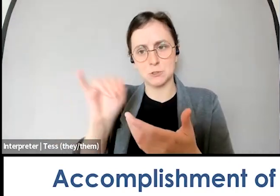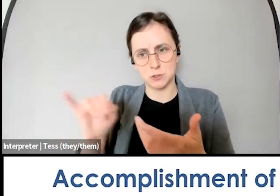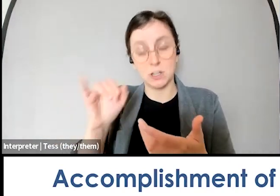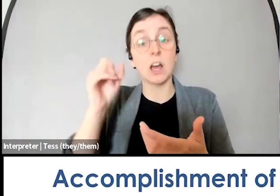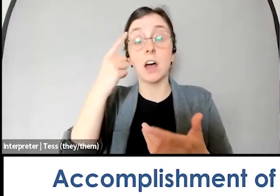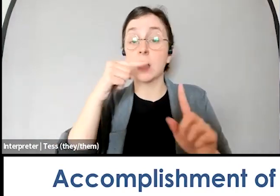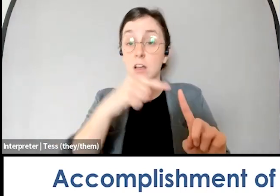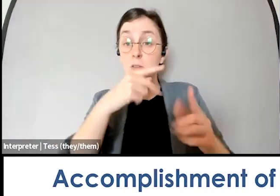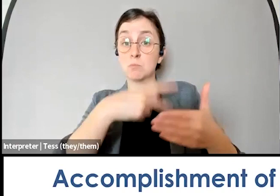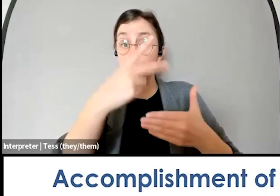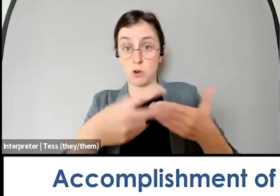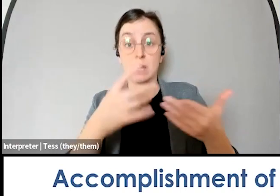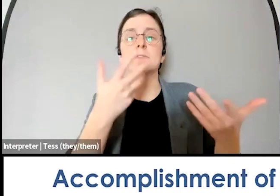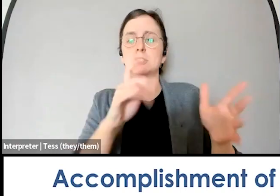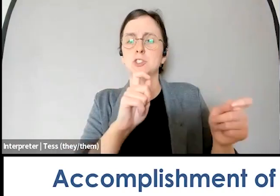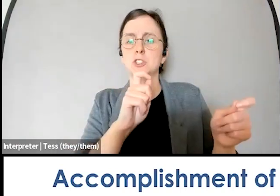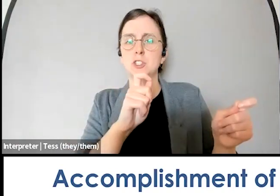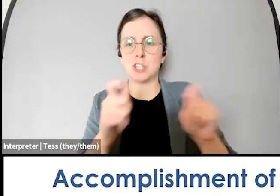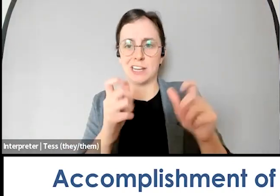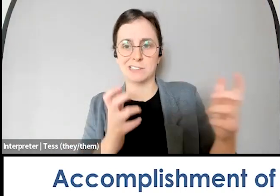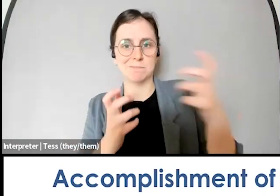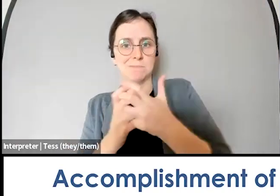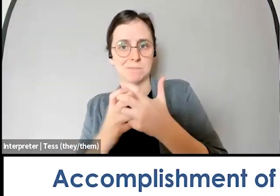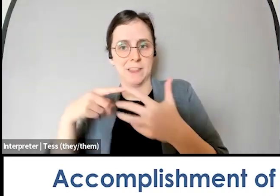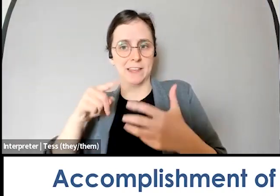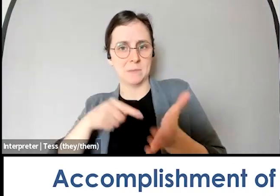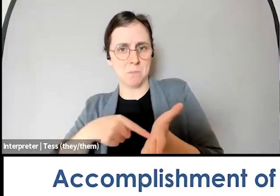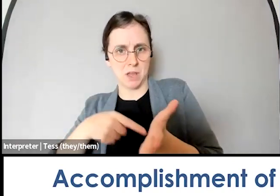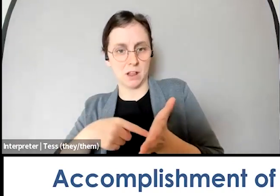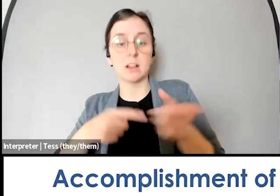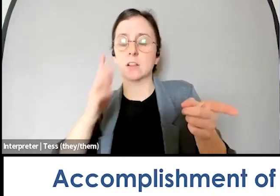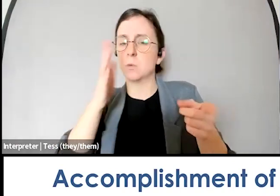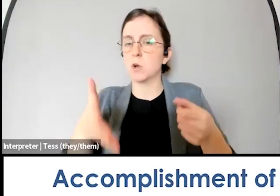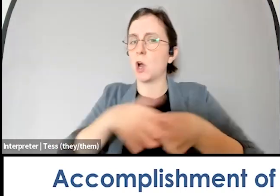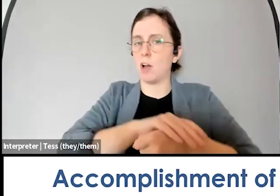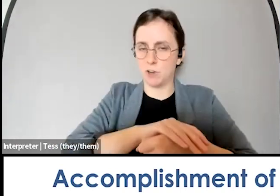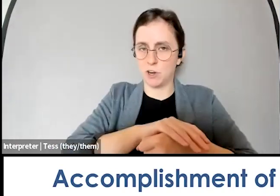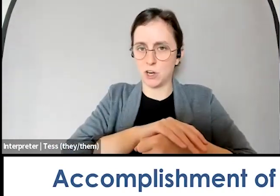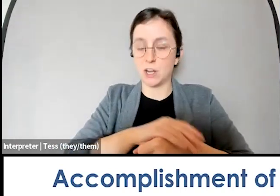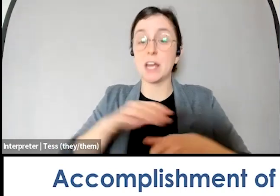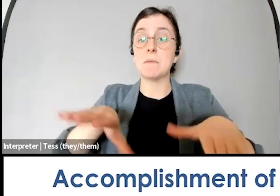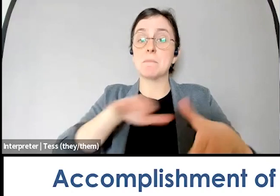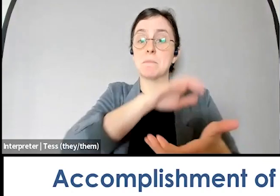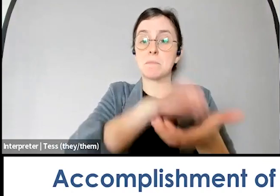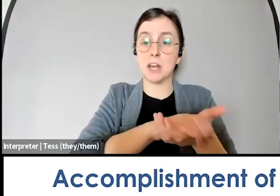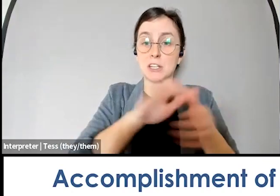changed due to this bill to cover more folks. So it covers marriage and family therapists, licensed counselors. It had additional